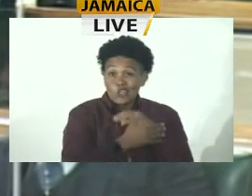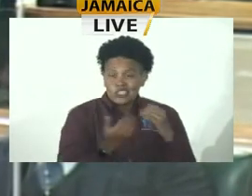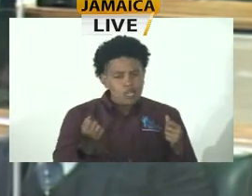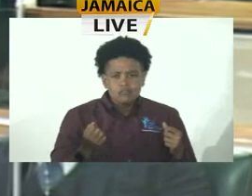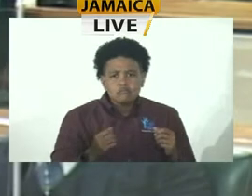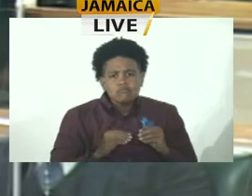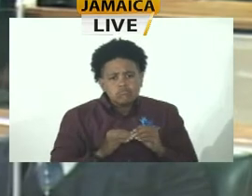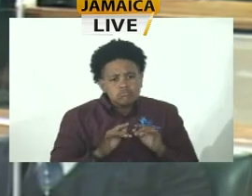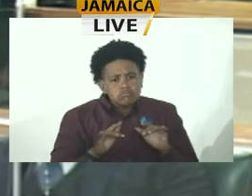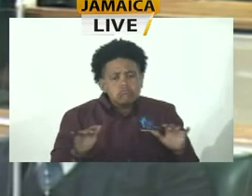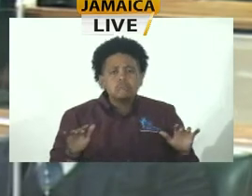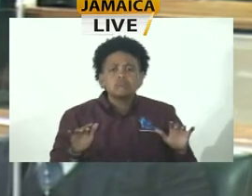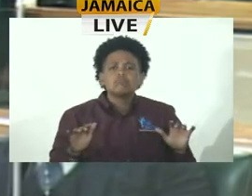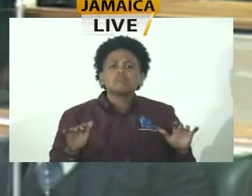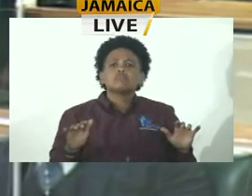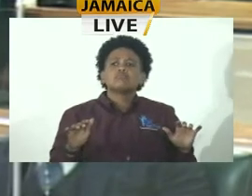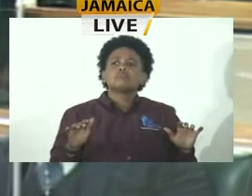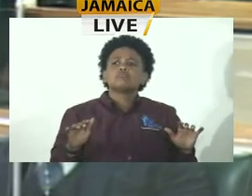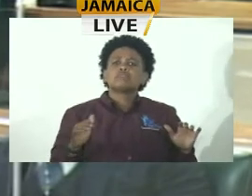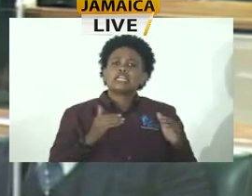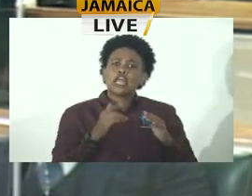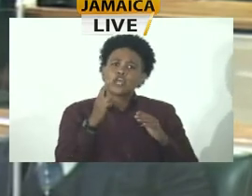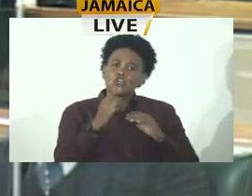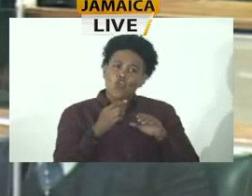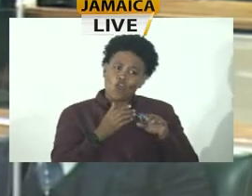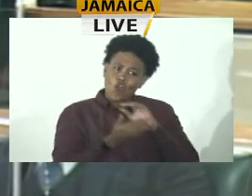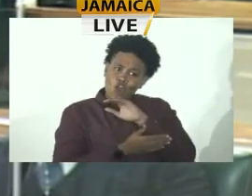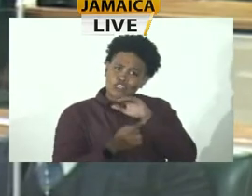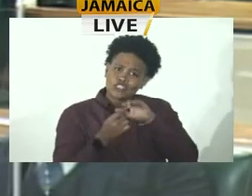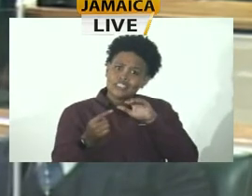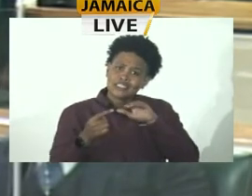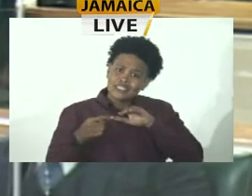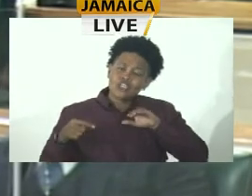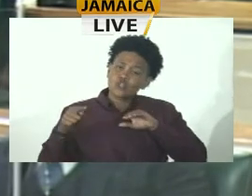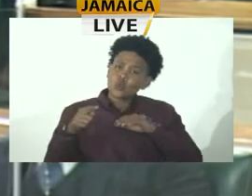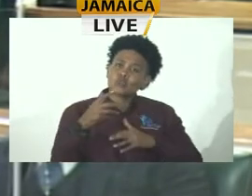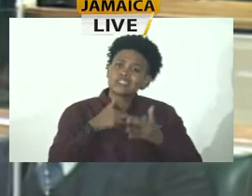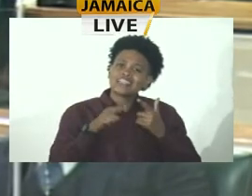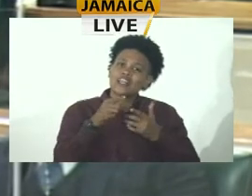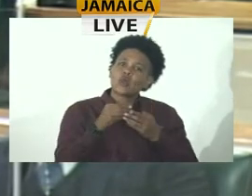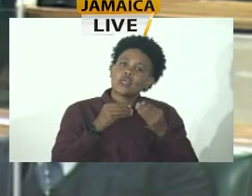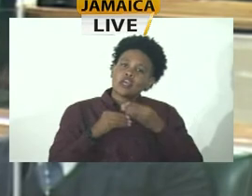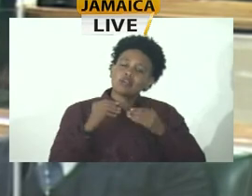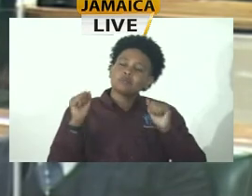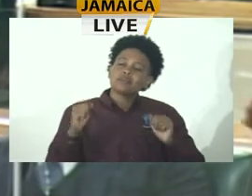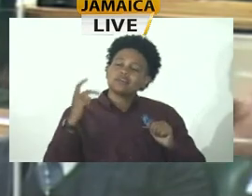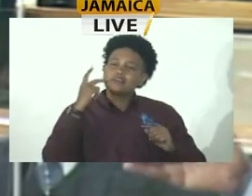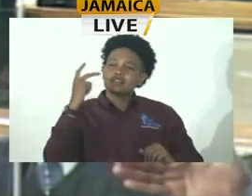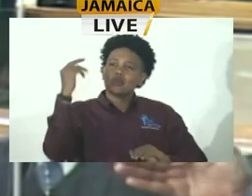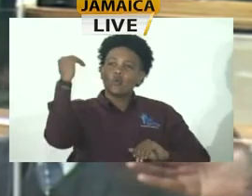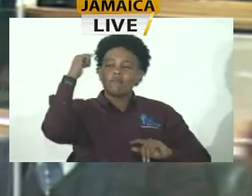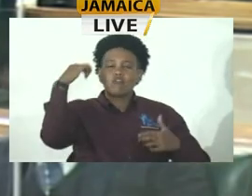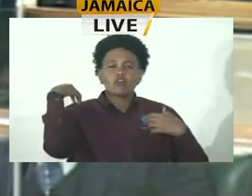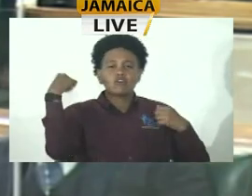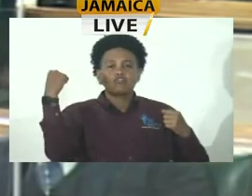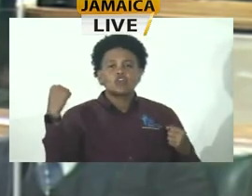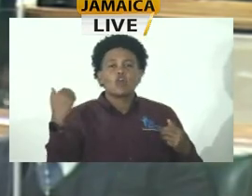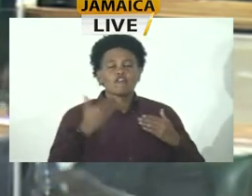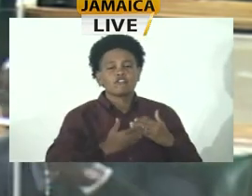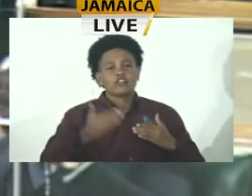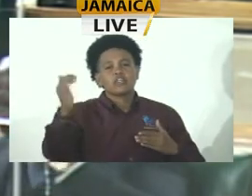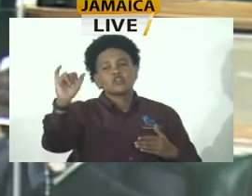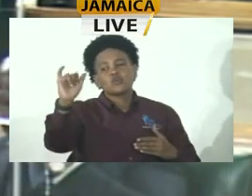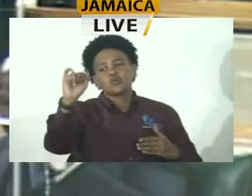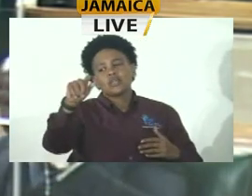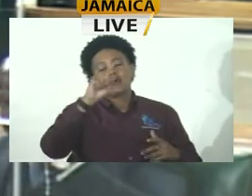that those markets those economies those societies can see hope for recovery as well that